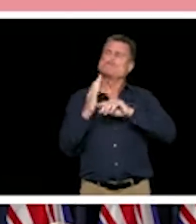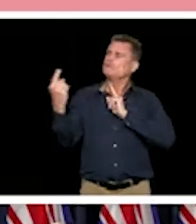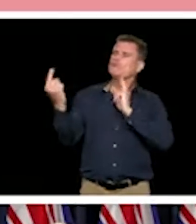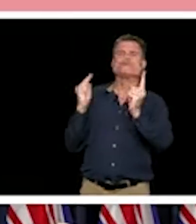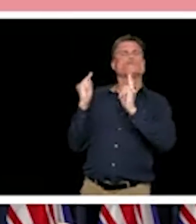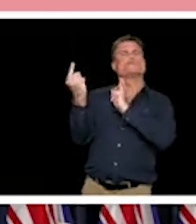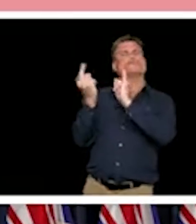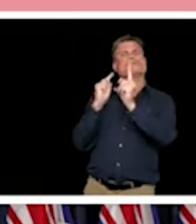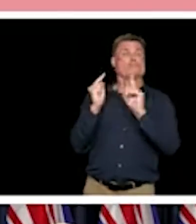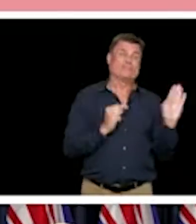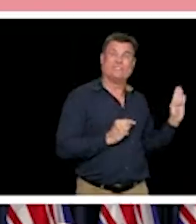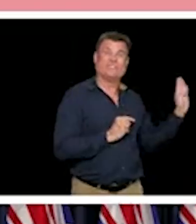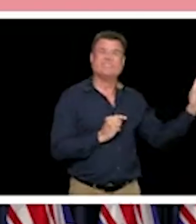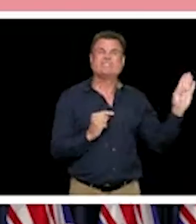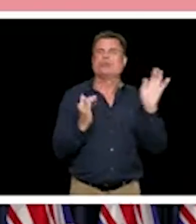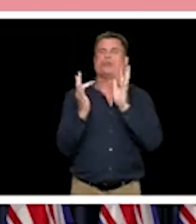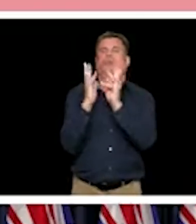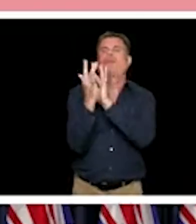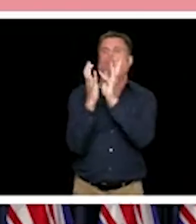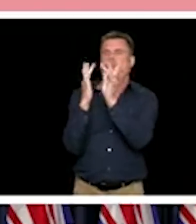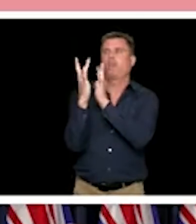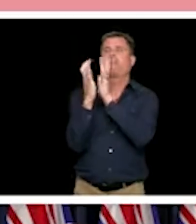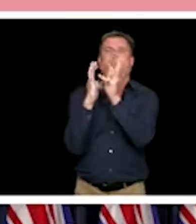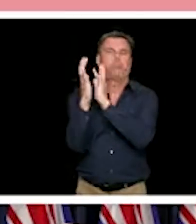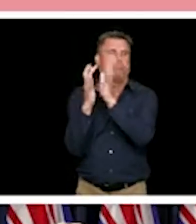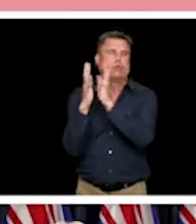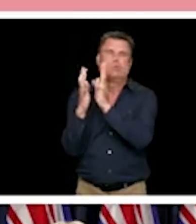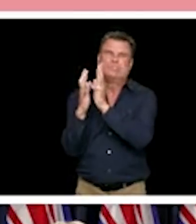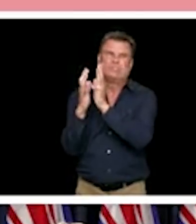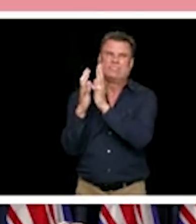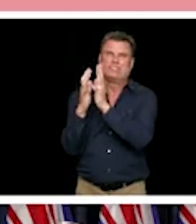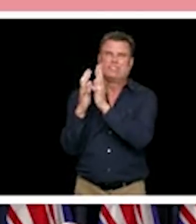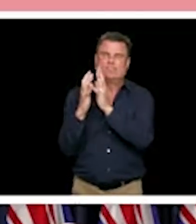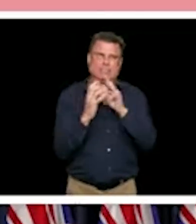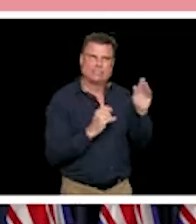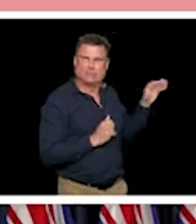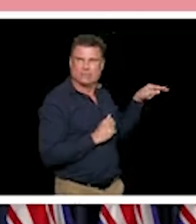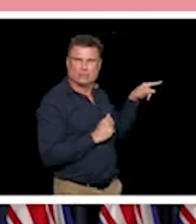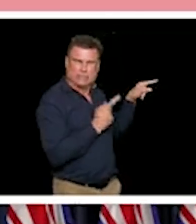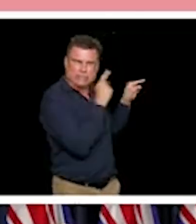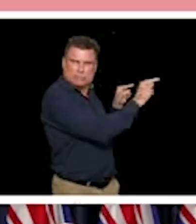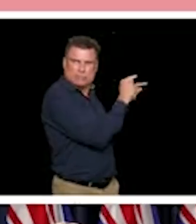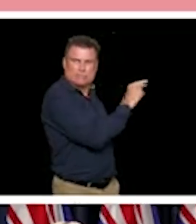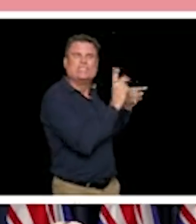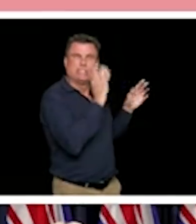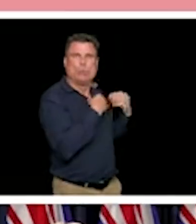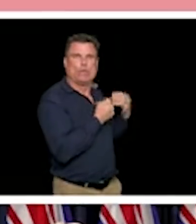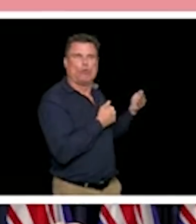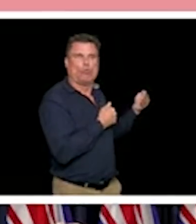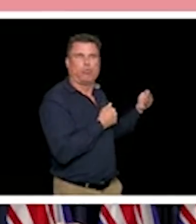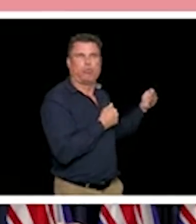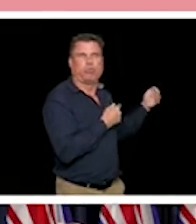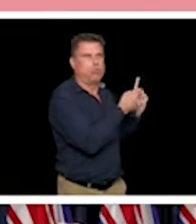very well. We had quite strong to moderate physical distancing or social distancing measures in place. We're now moving towards the